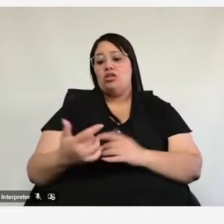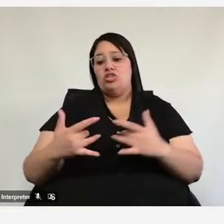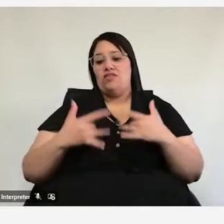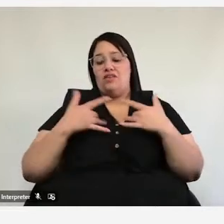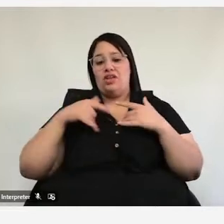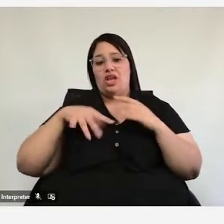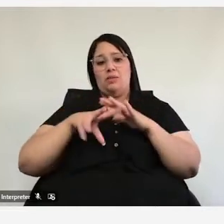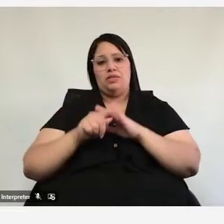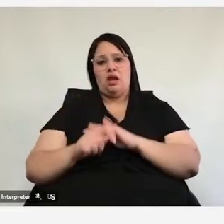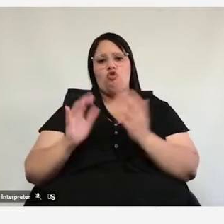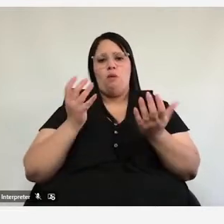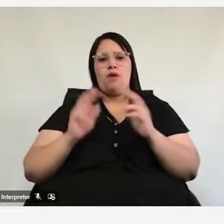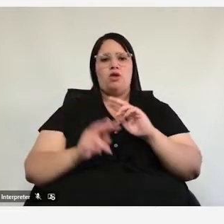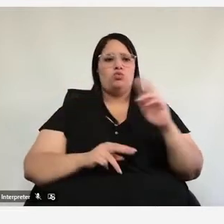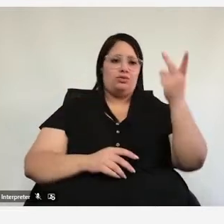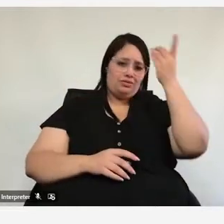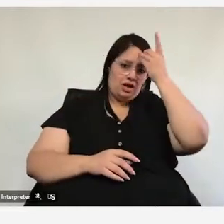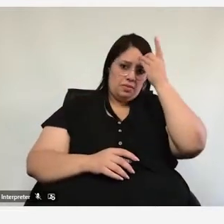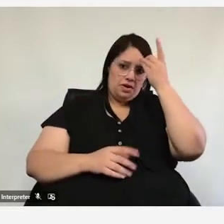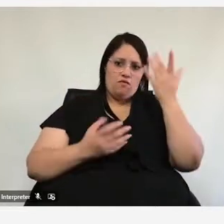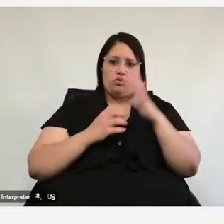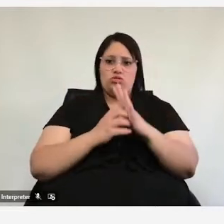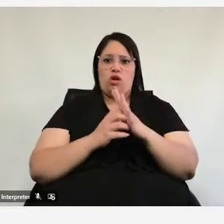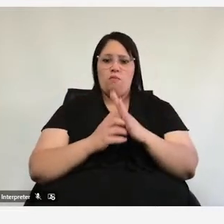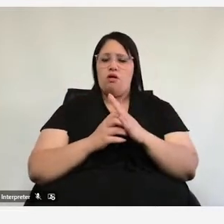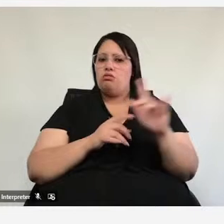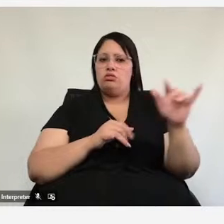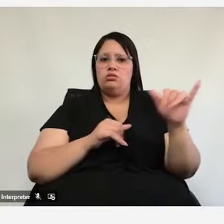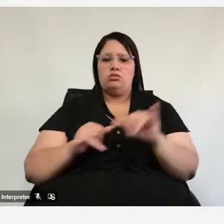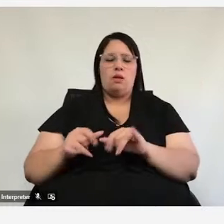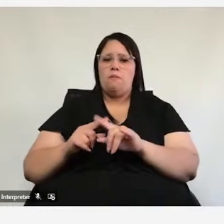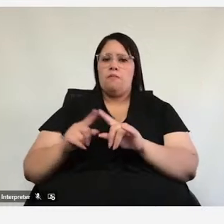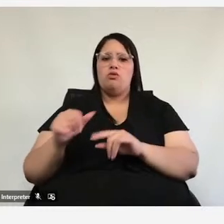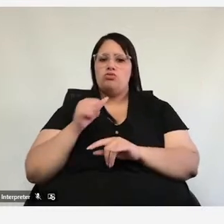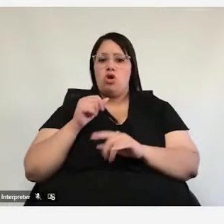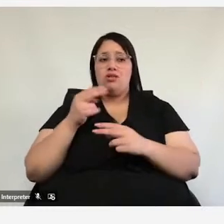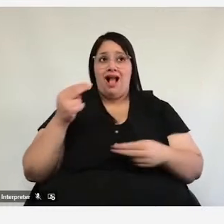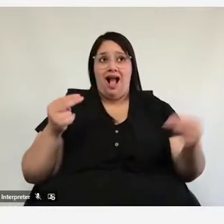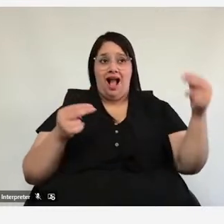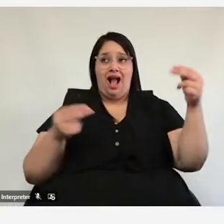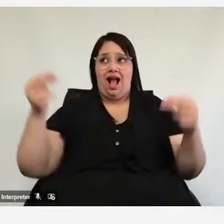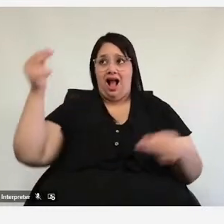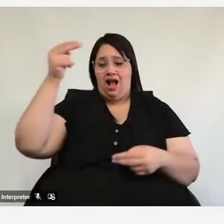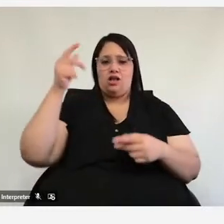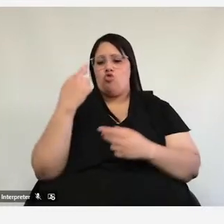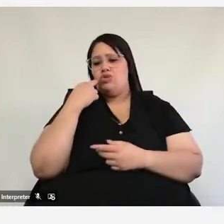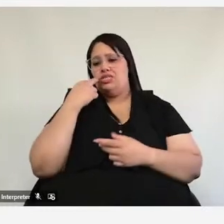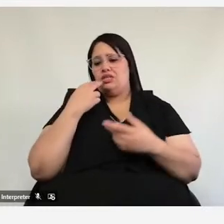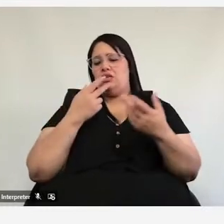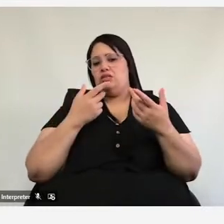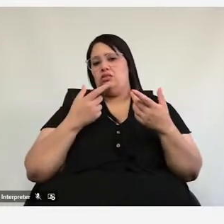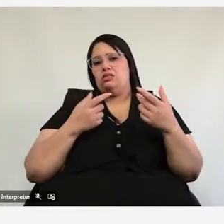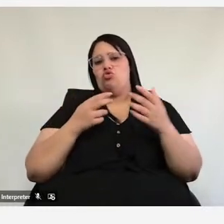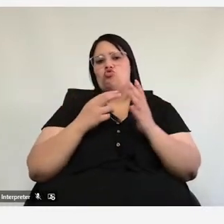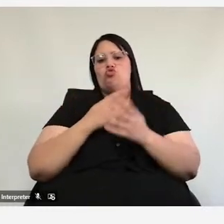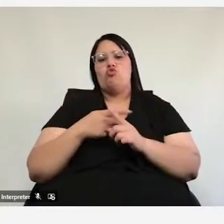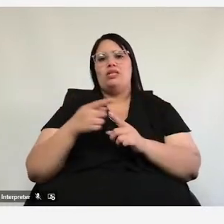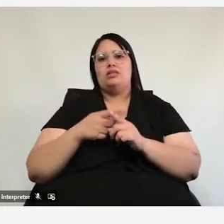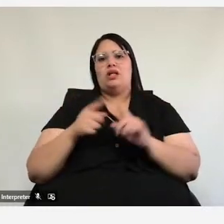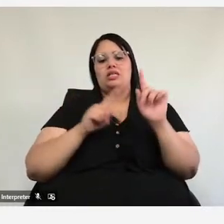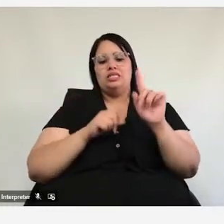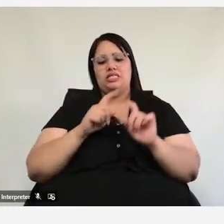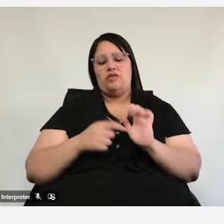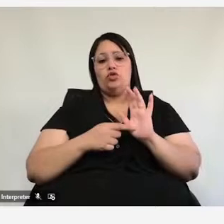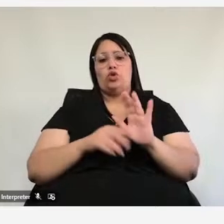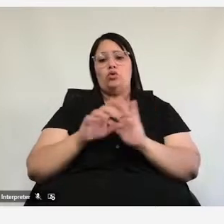Cape Town compared to Durban, for example, is noticeably higher. A recent PayProp rental survey indicated that